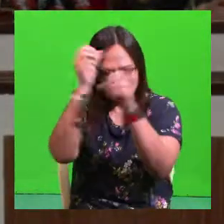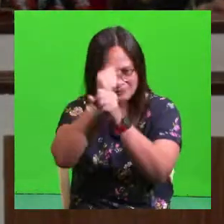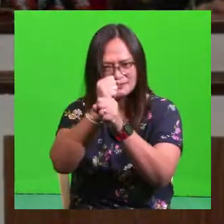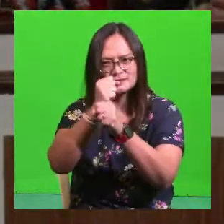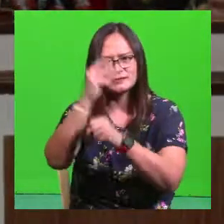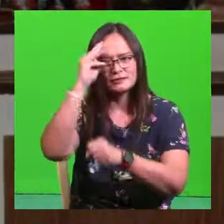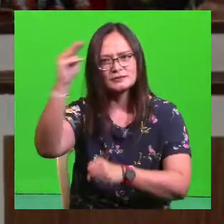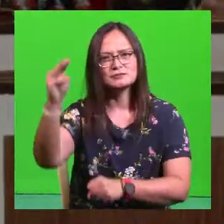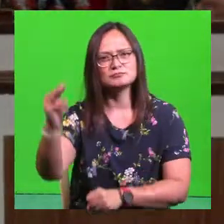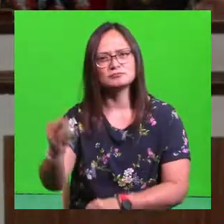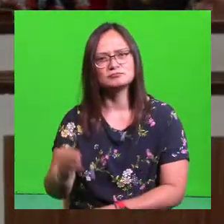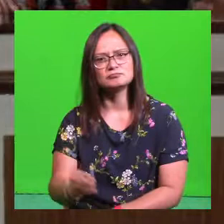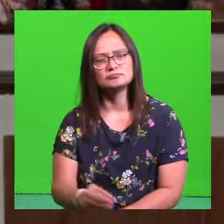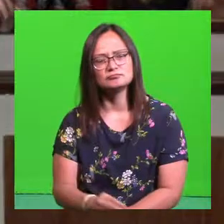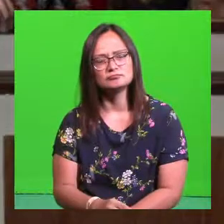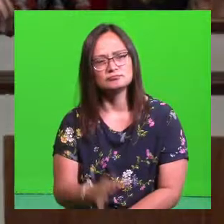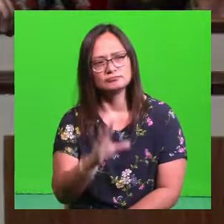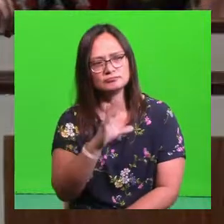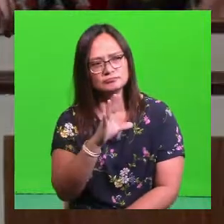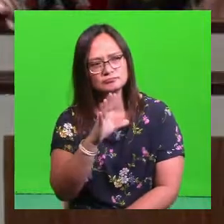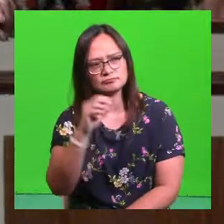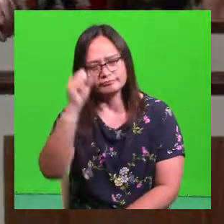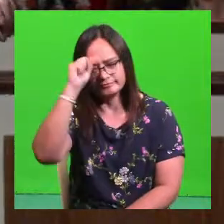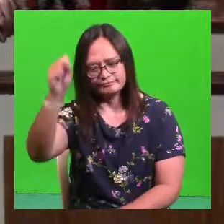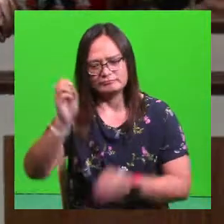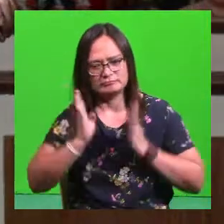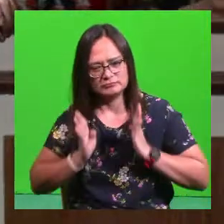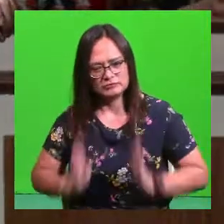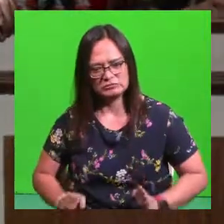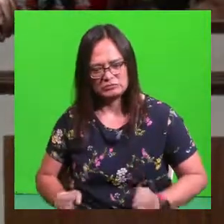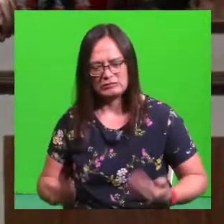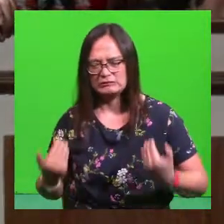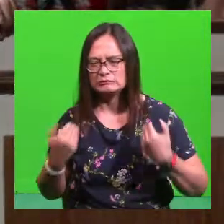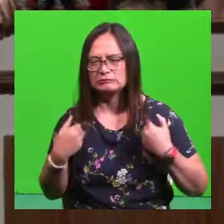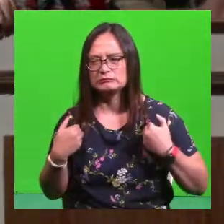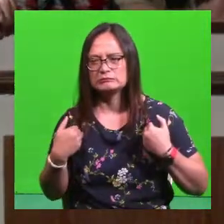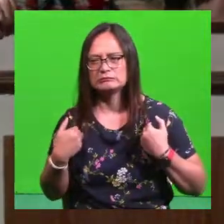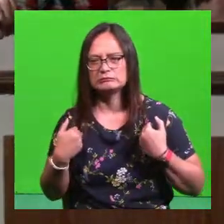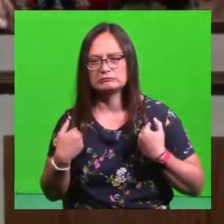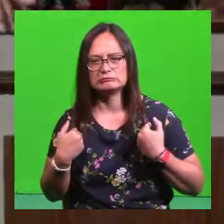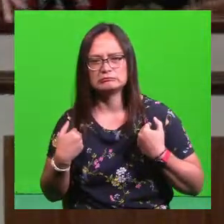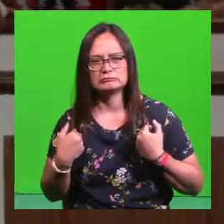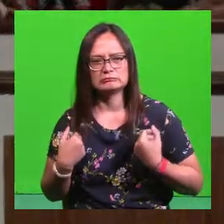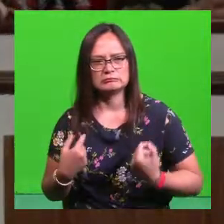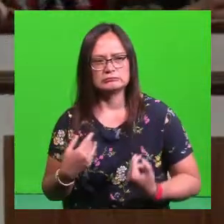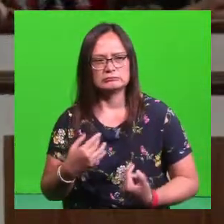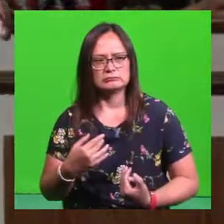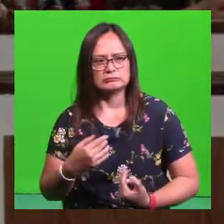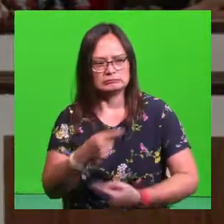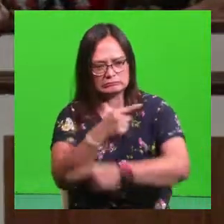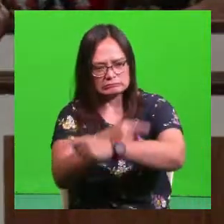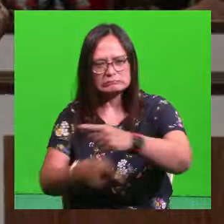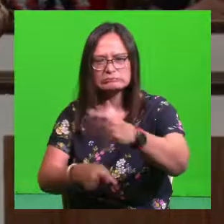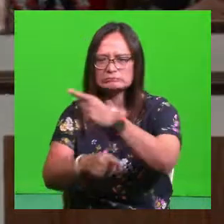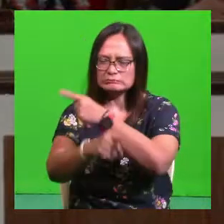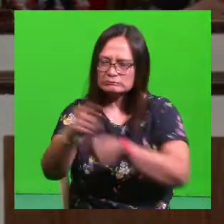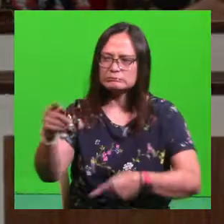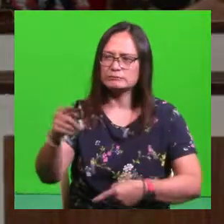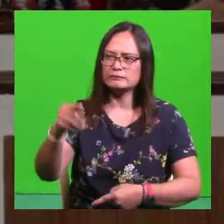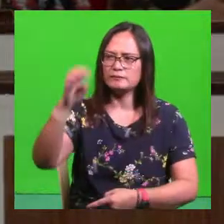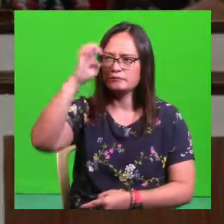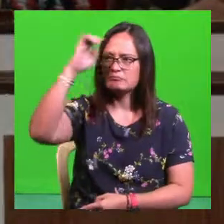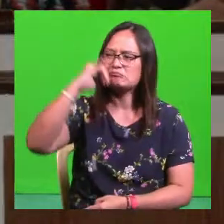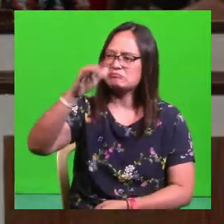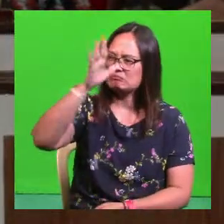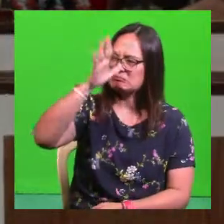katawan ay nagtaglay ng lahat ng sugat para sa atin. He is despised and rejected of men, a man